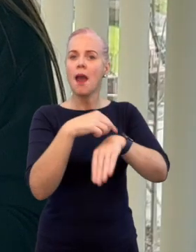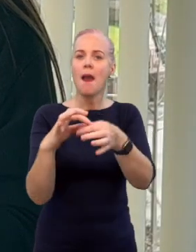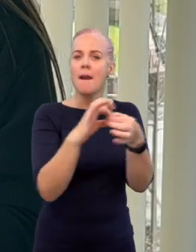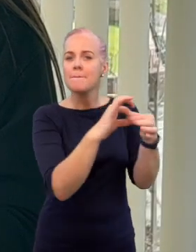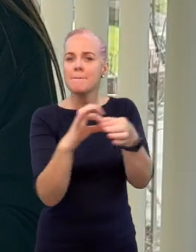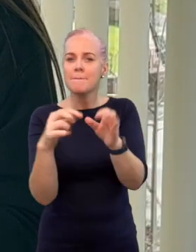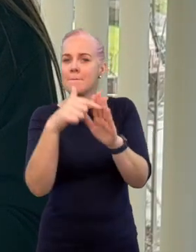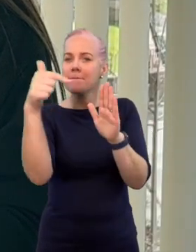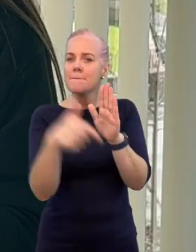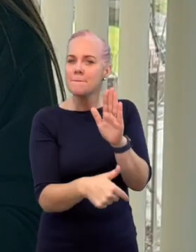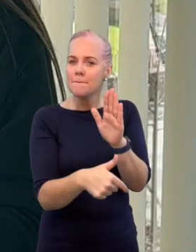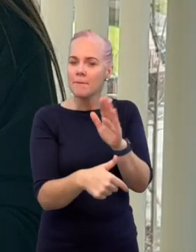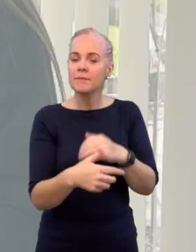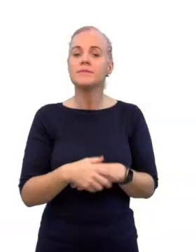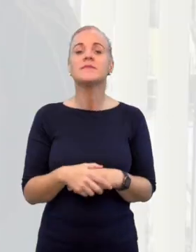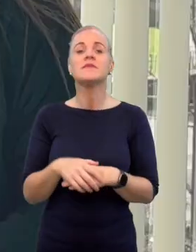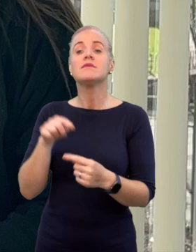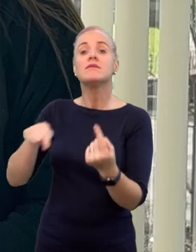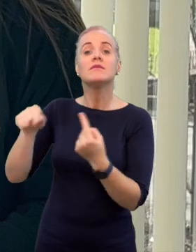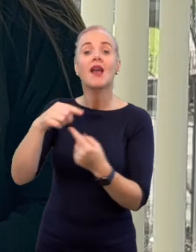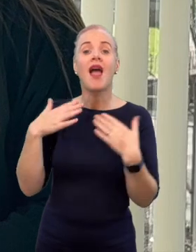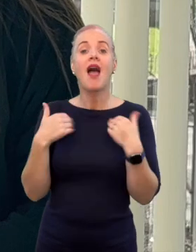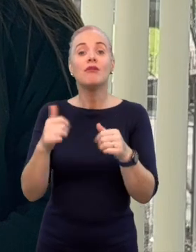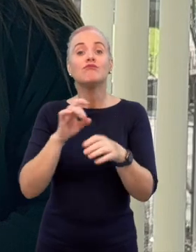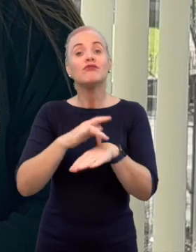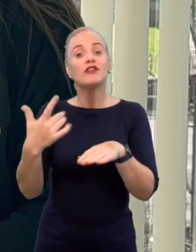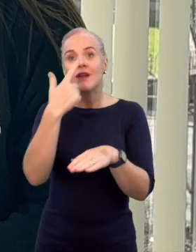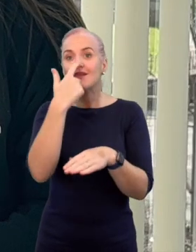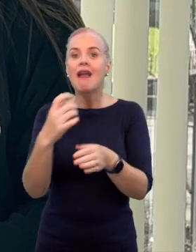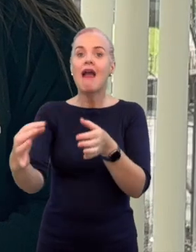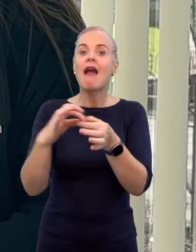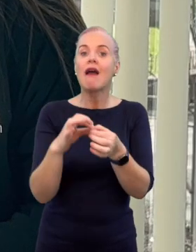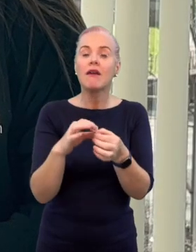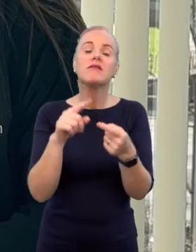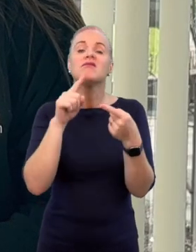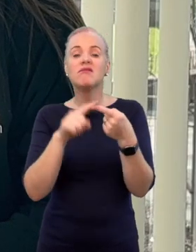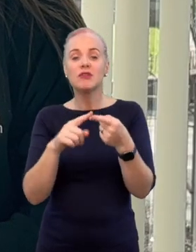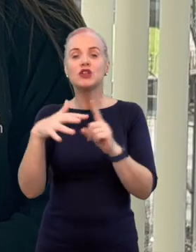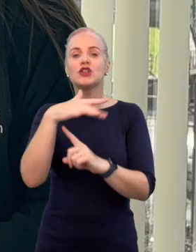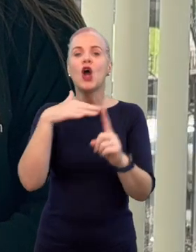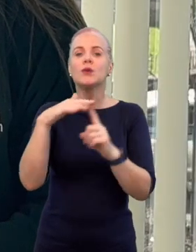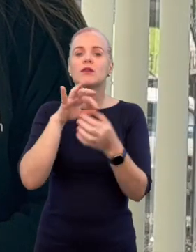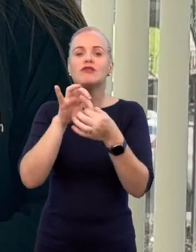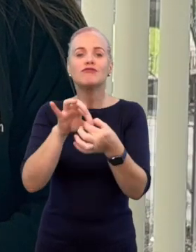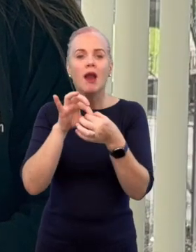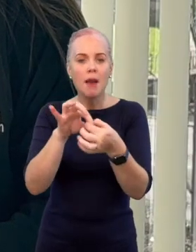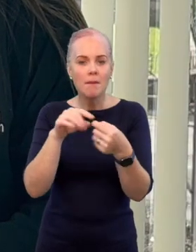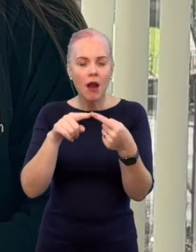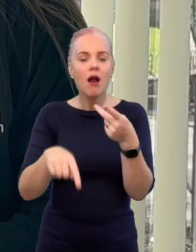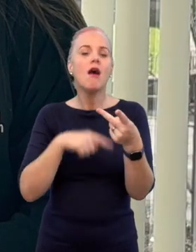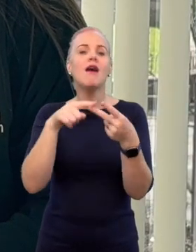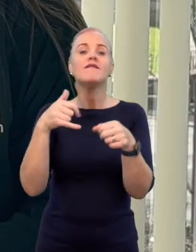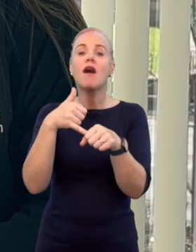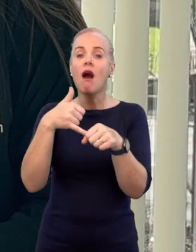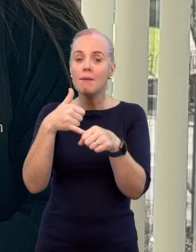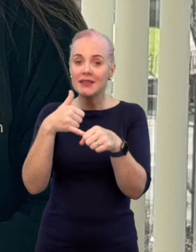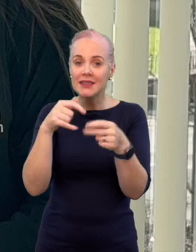more time with you and go more into depth. Other health professionals we can put you in contact with are social